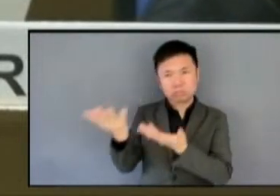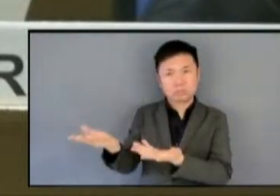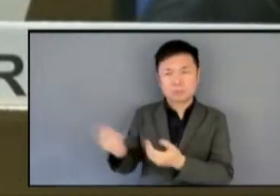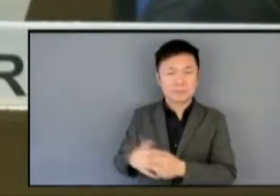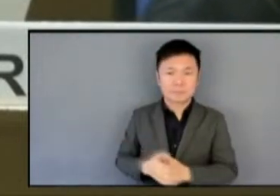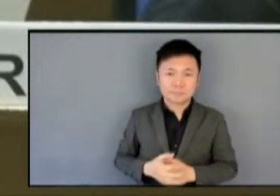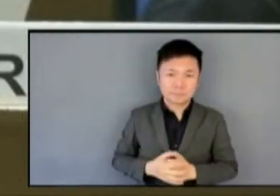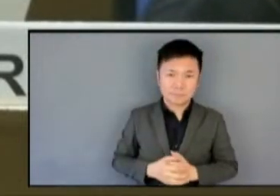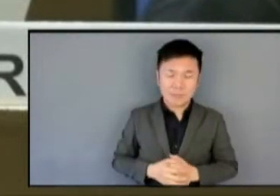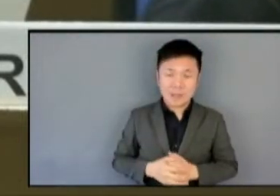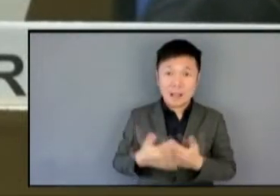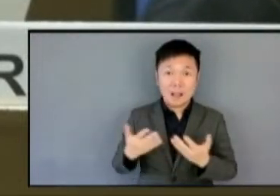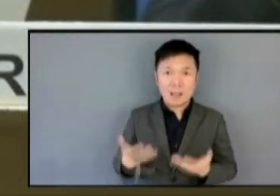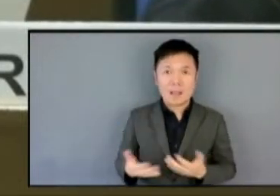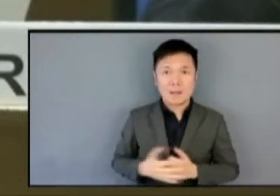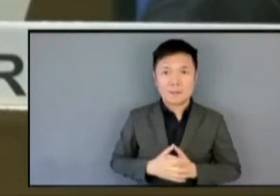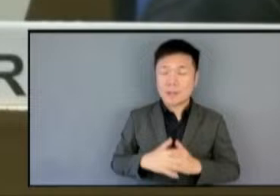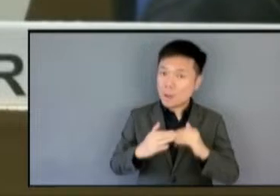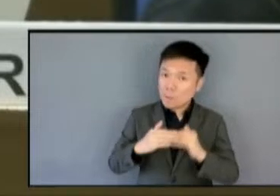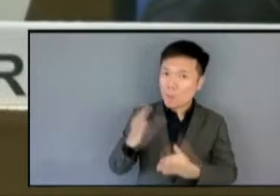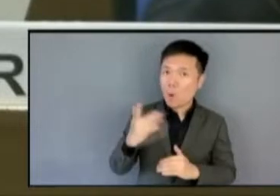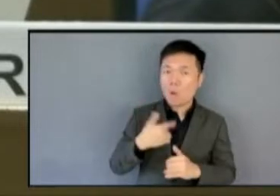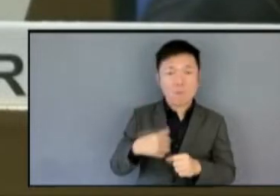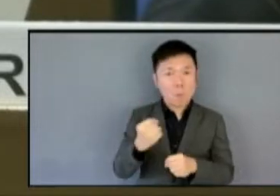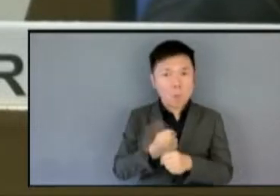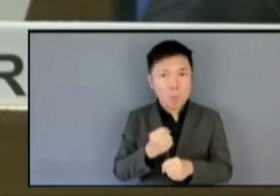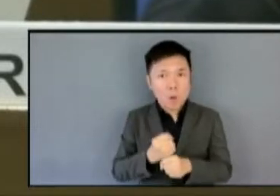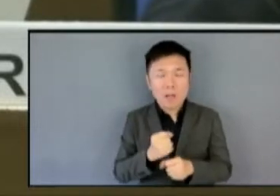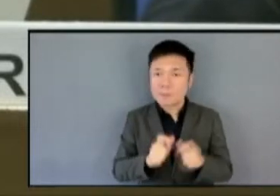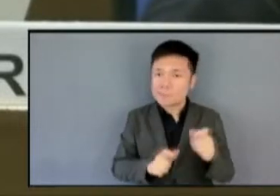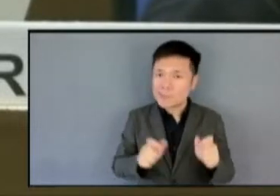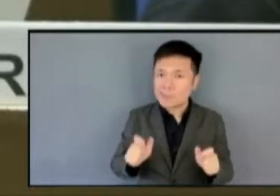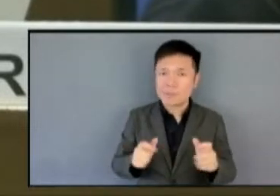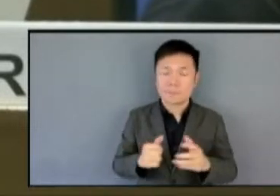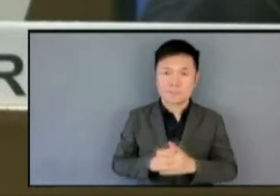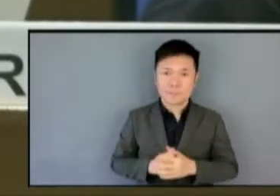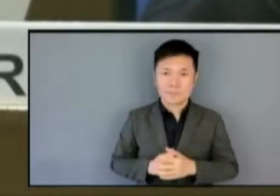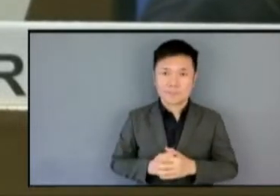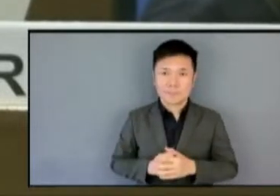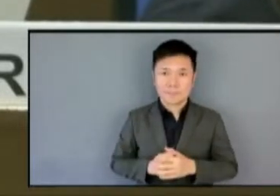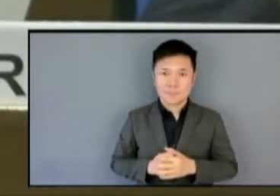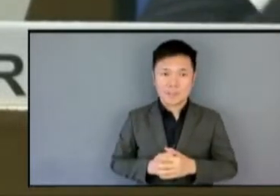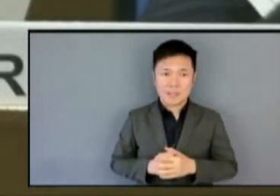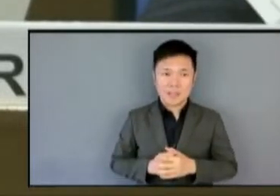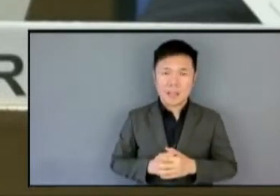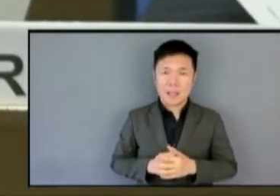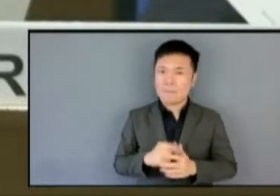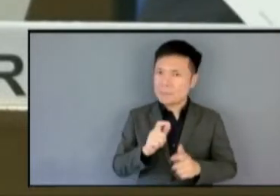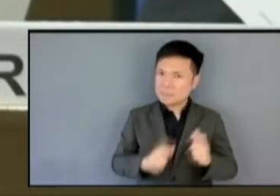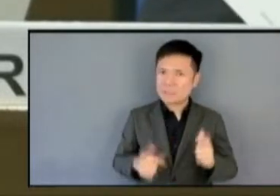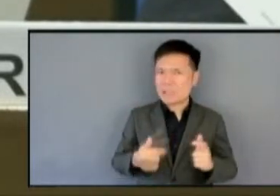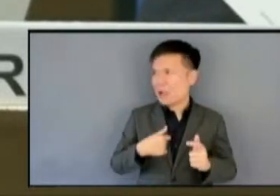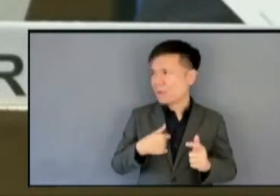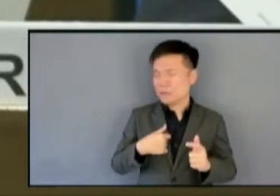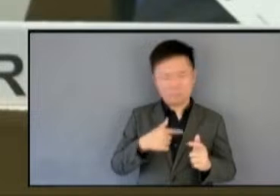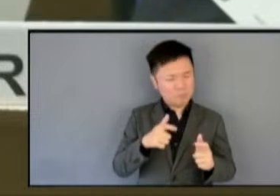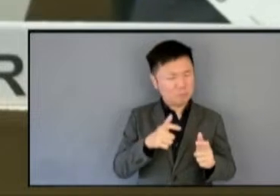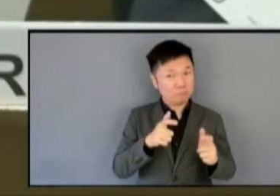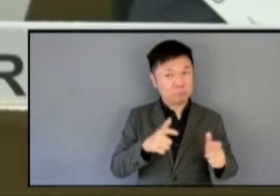Younger generation and working age population decline due to population growth is declined.